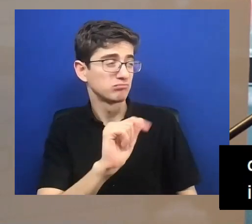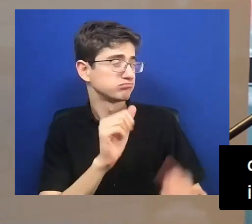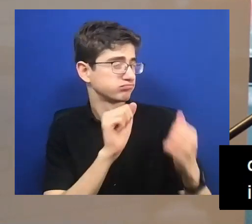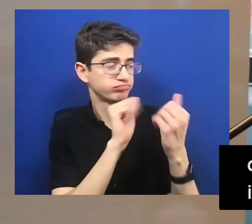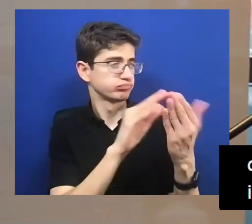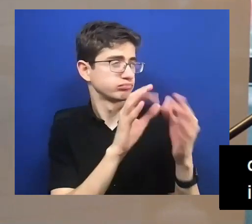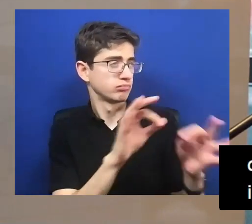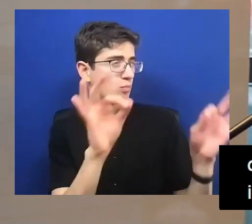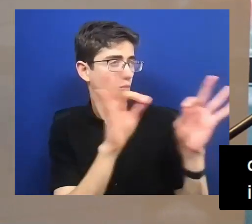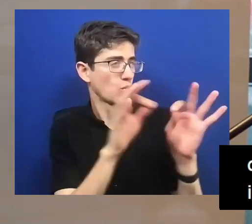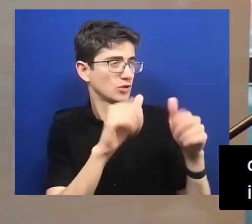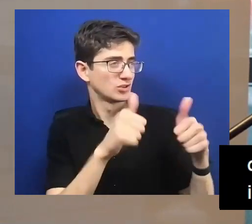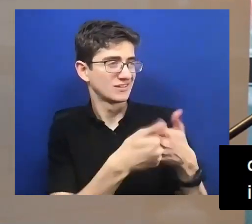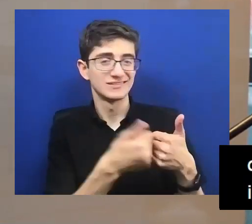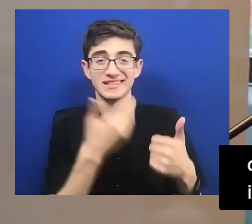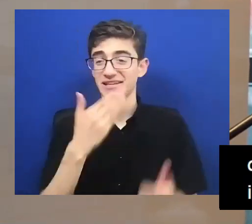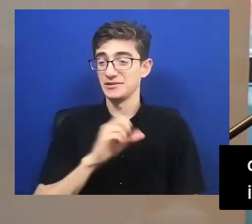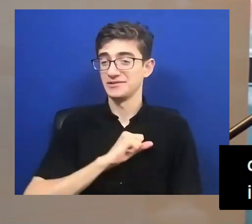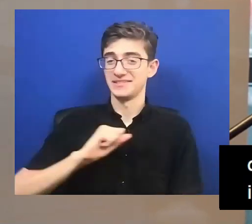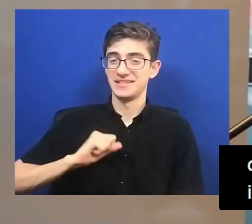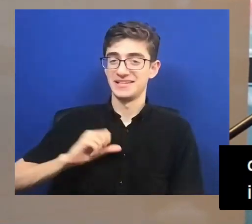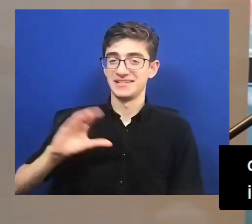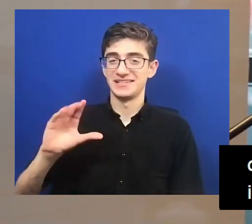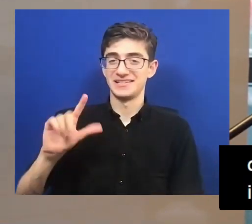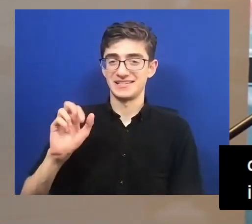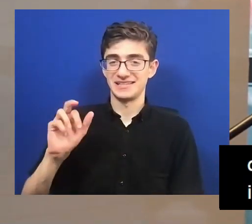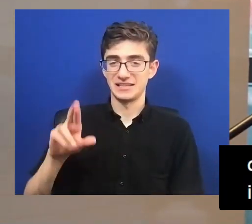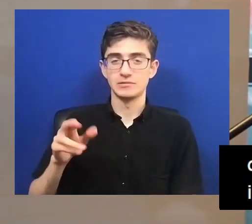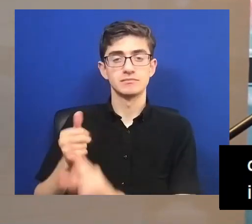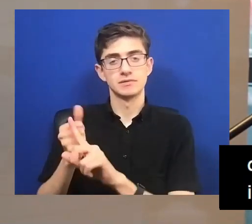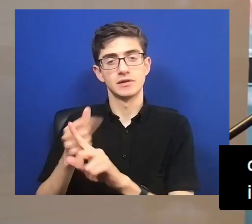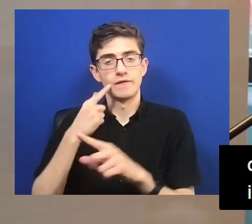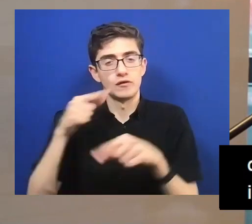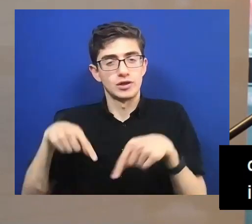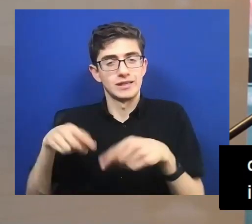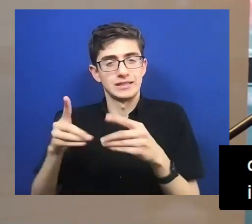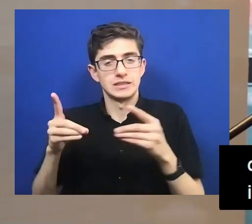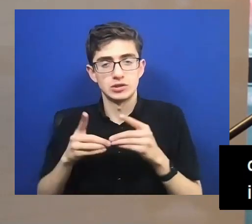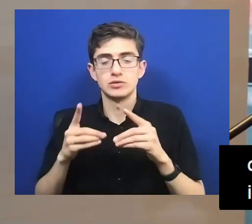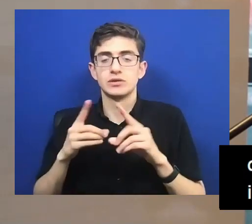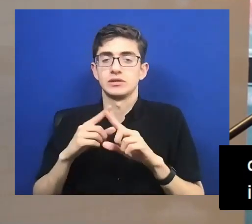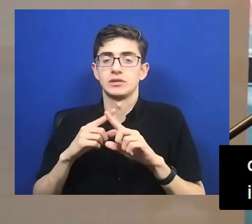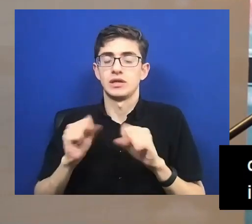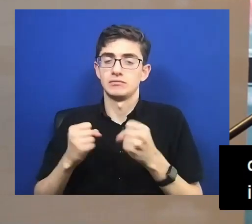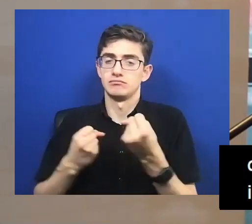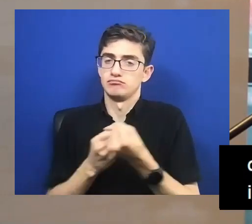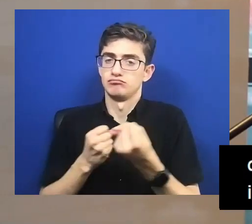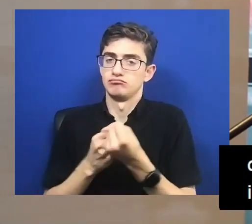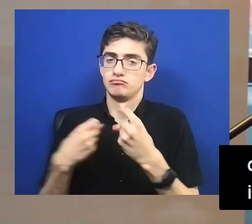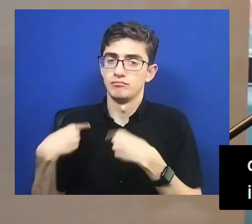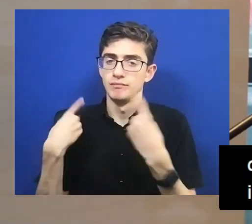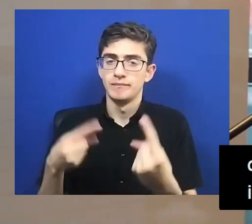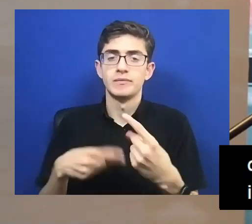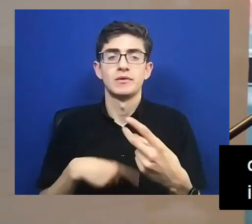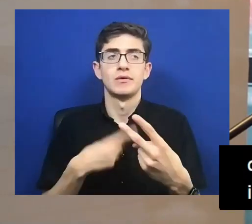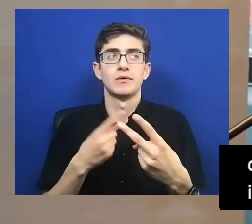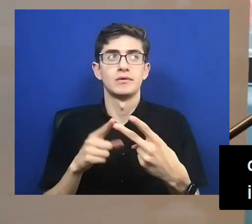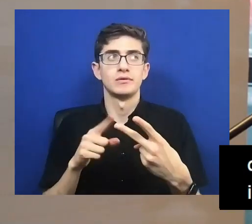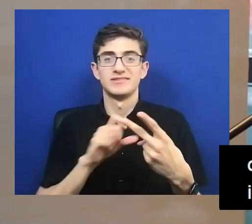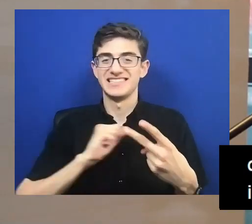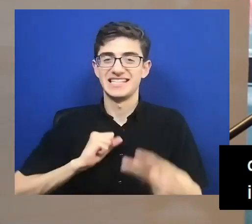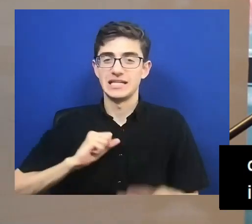who is the senator for this district, but has been a longtime supporter, as well as Senator Parker, who's the chair of, you know, Energy